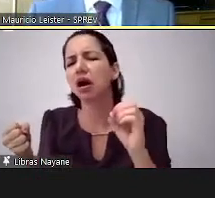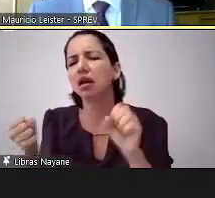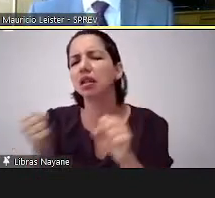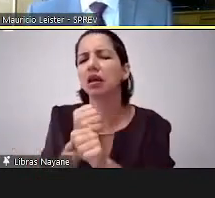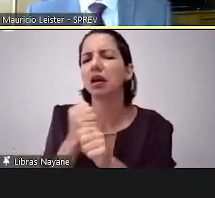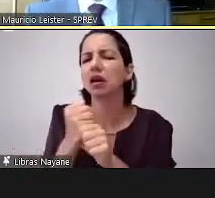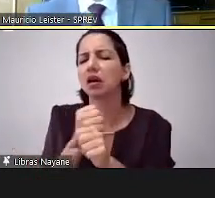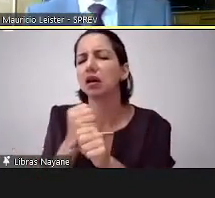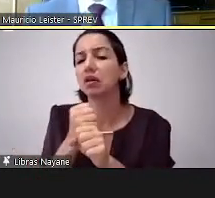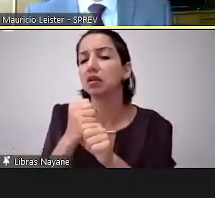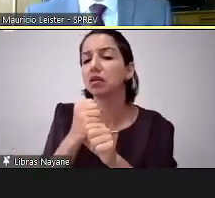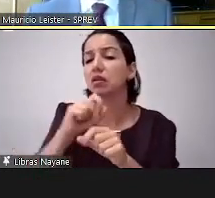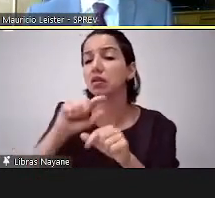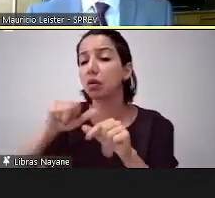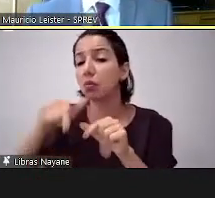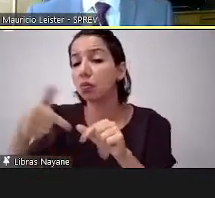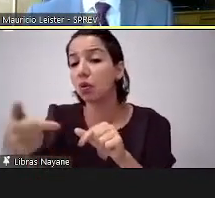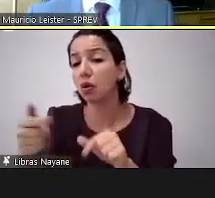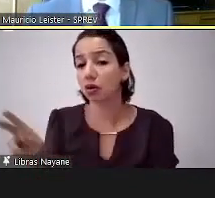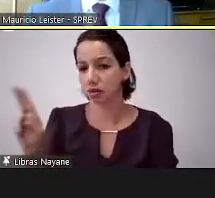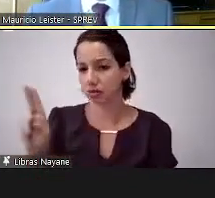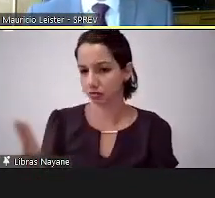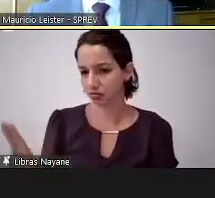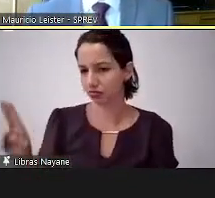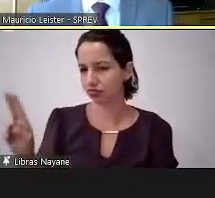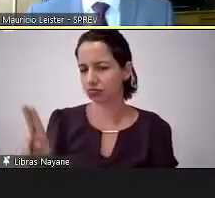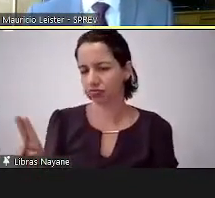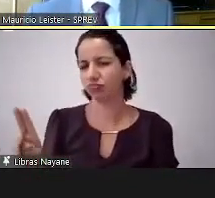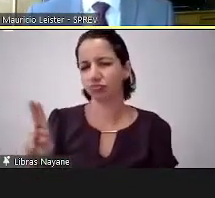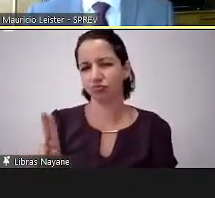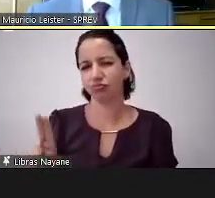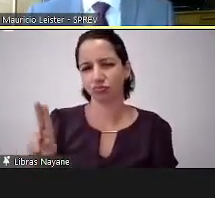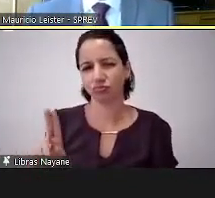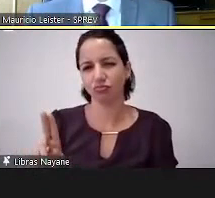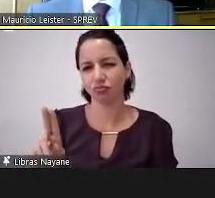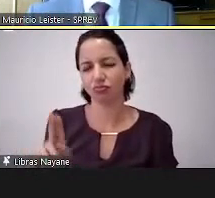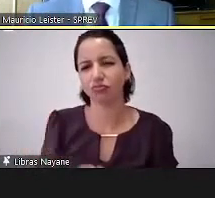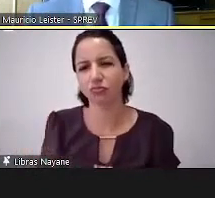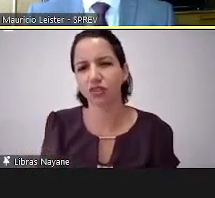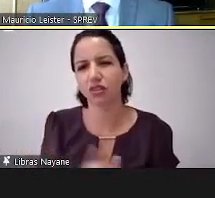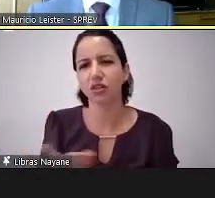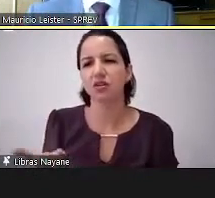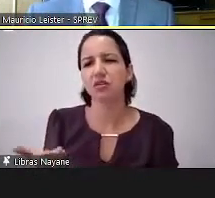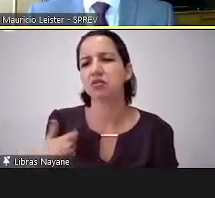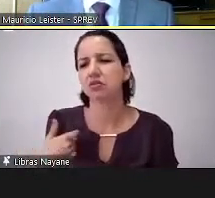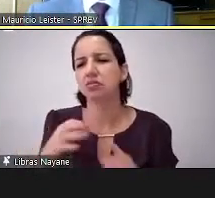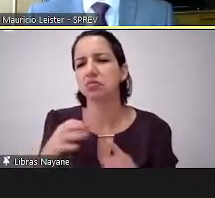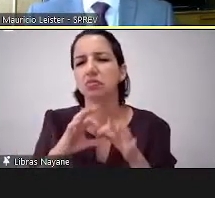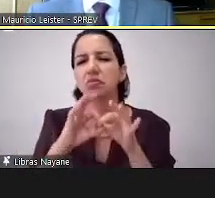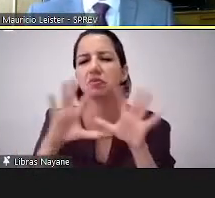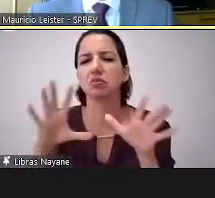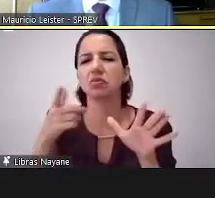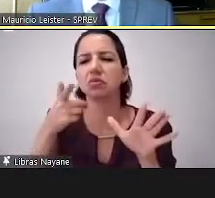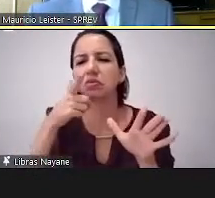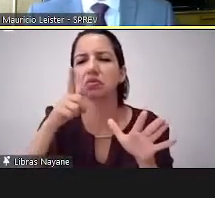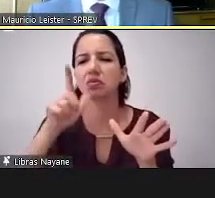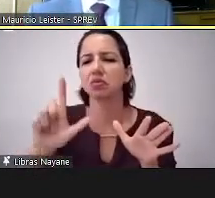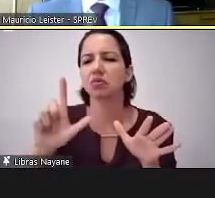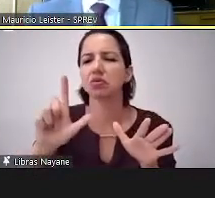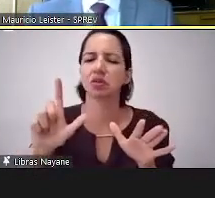60 years old, you're able to make this public debt a little bit